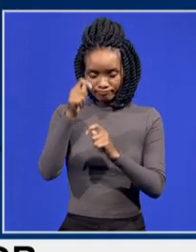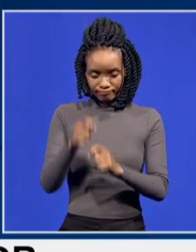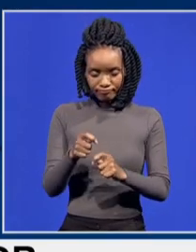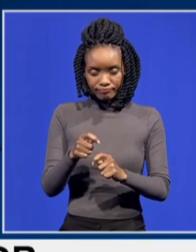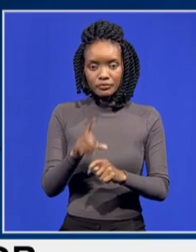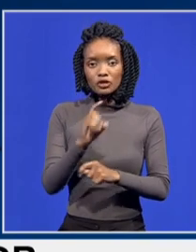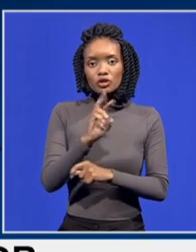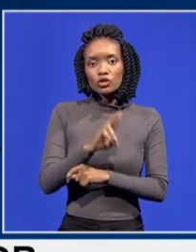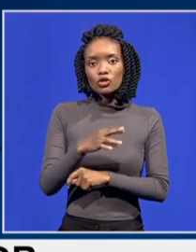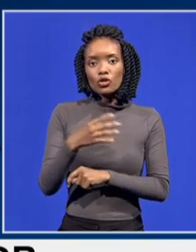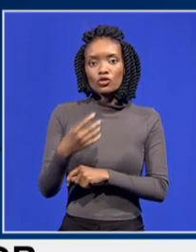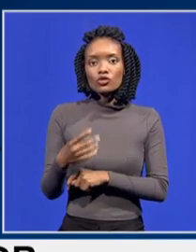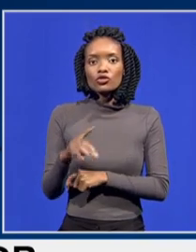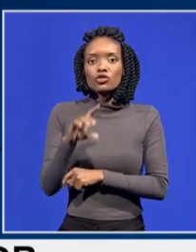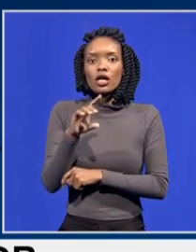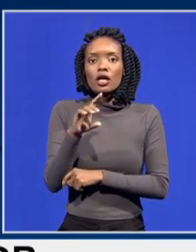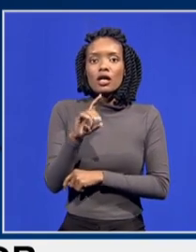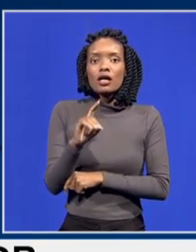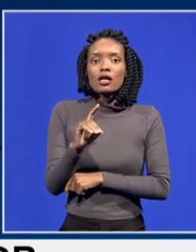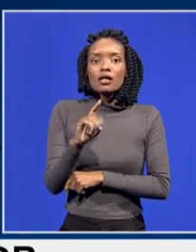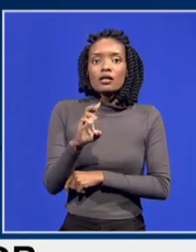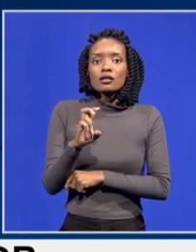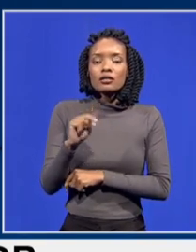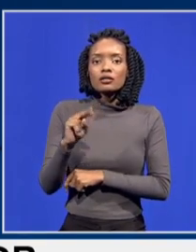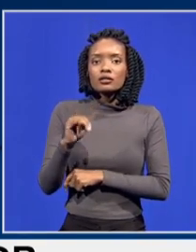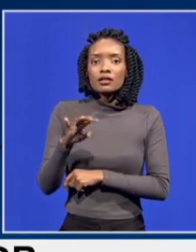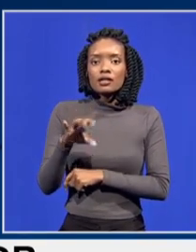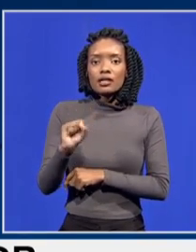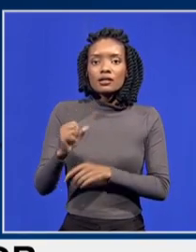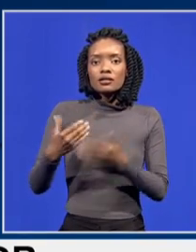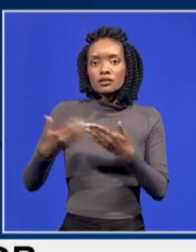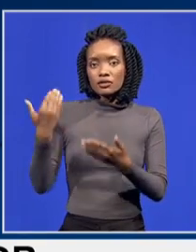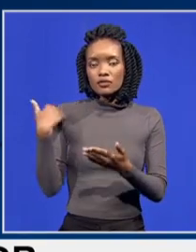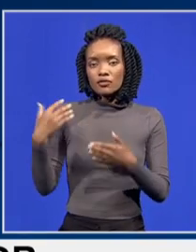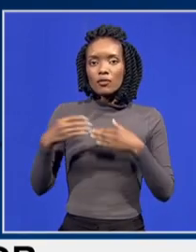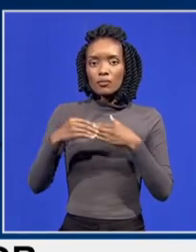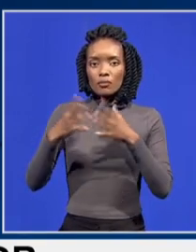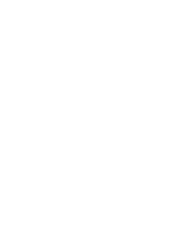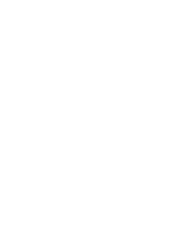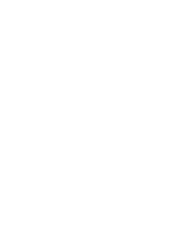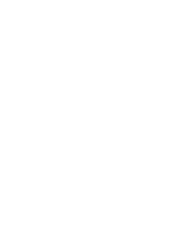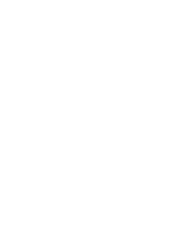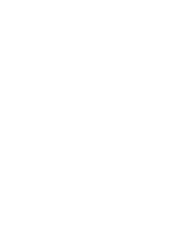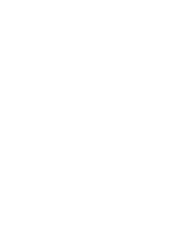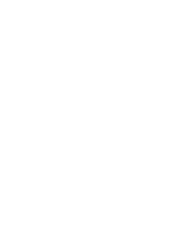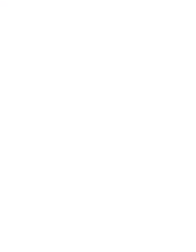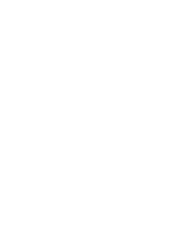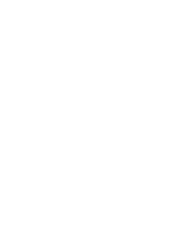Dr. Dennis George, former leader of FEDUSA.